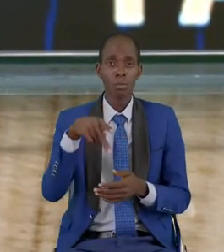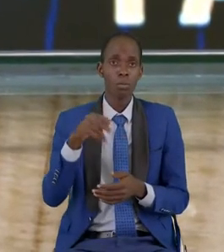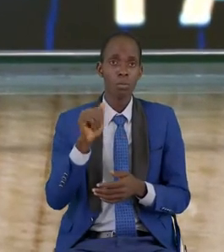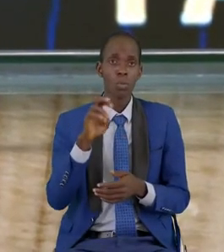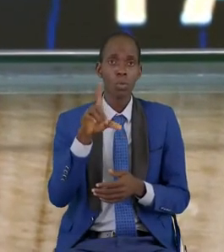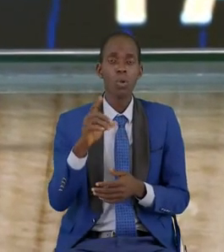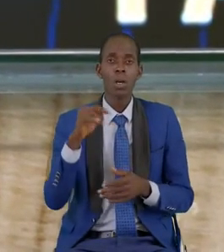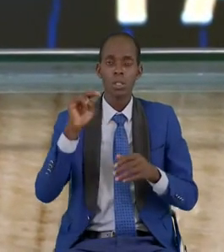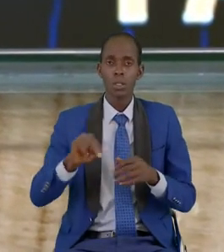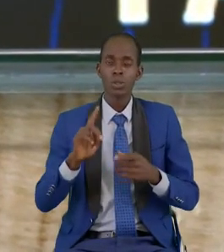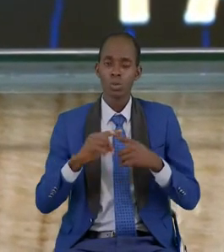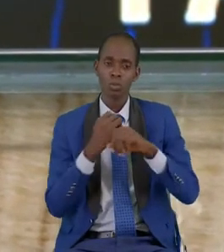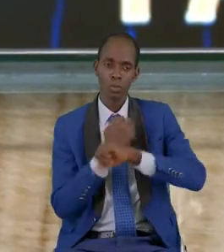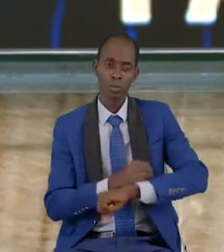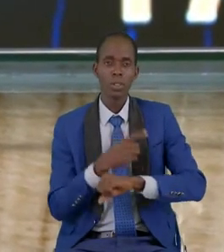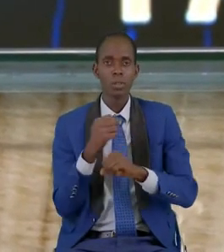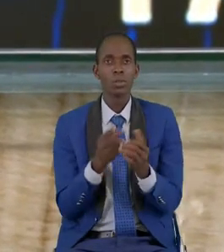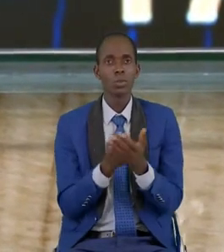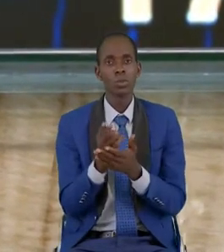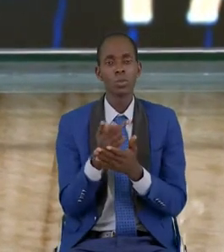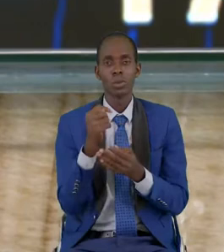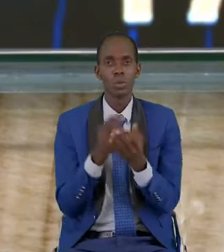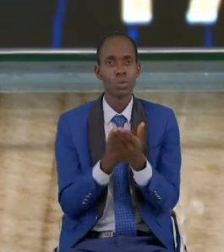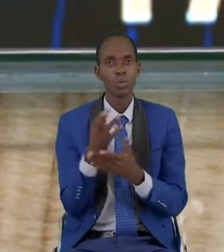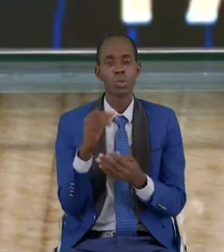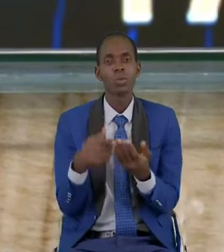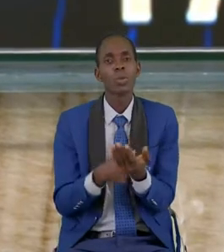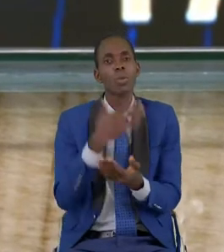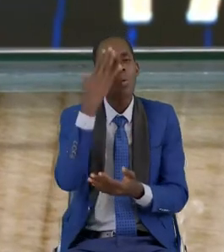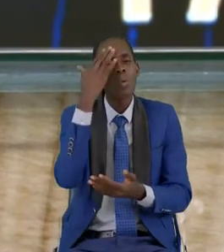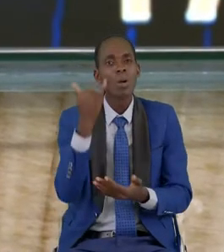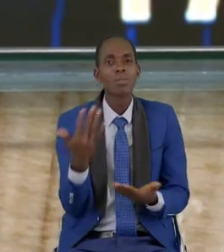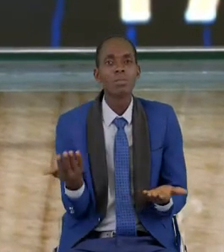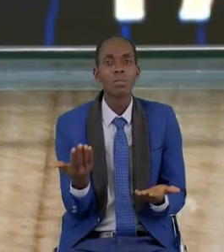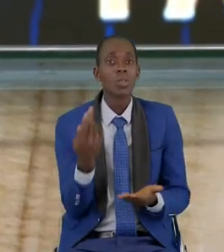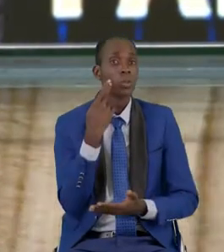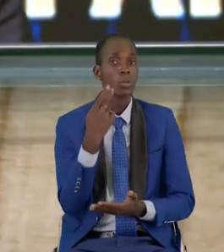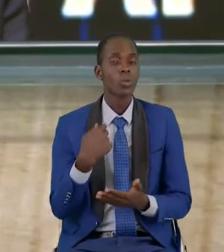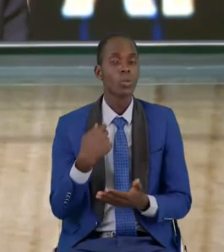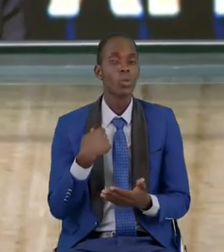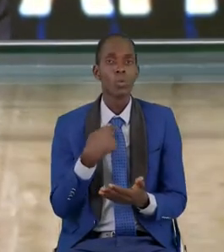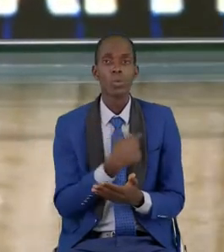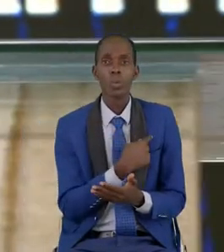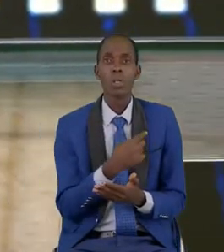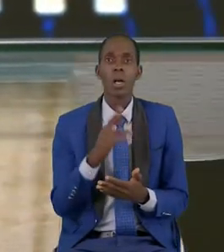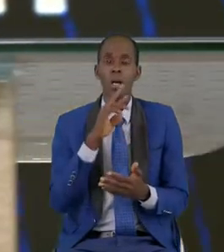the gospel, the truth of the gospel. Why? Do we have to preserve the truth